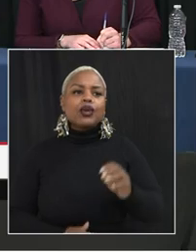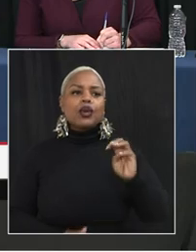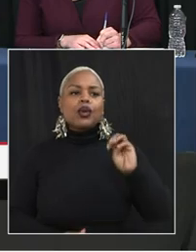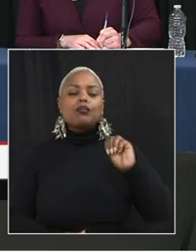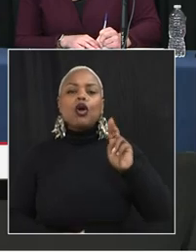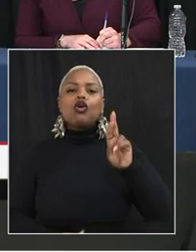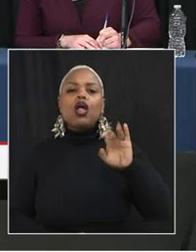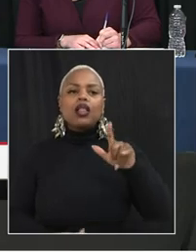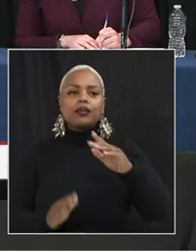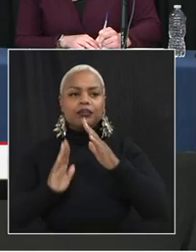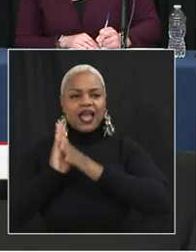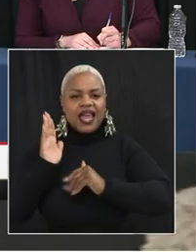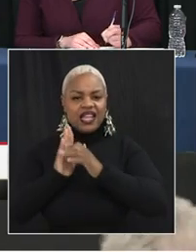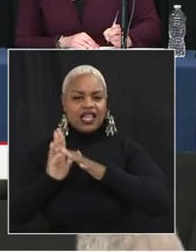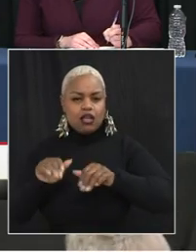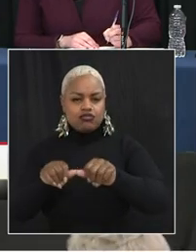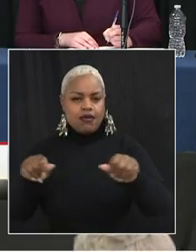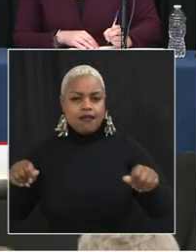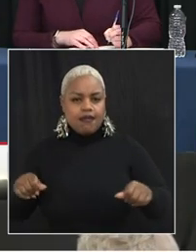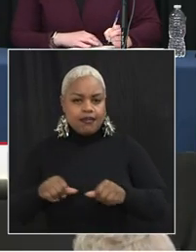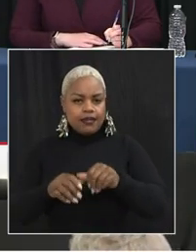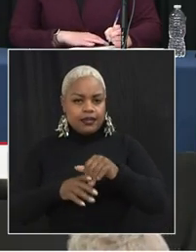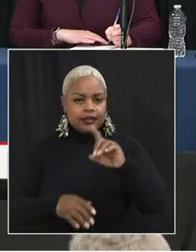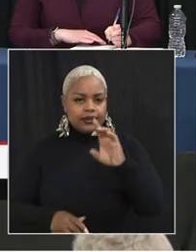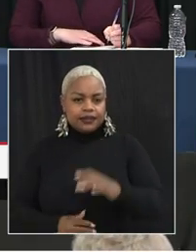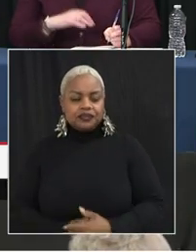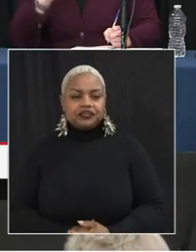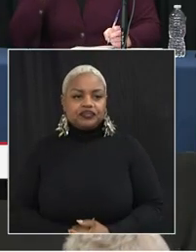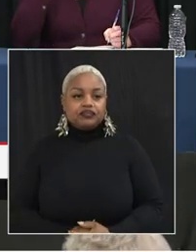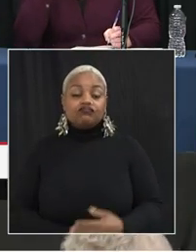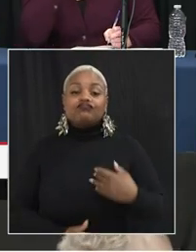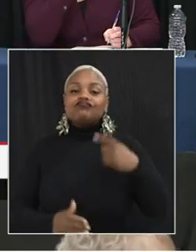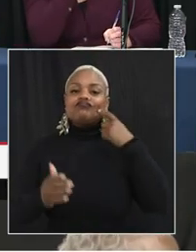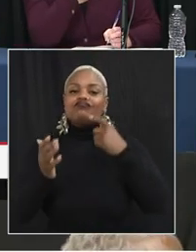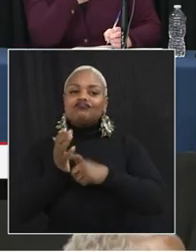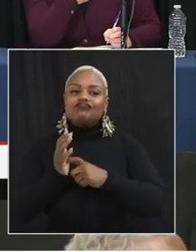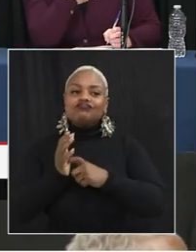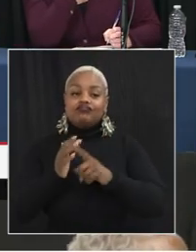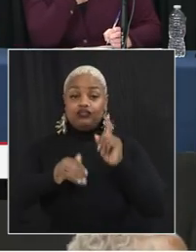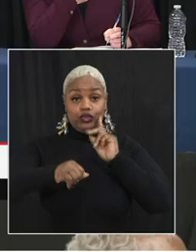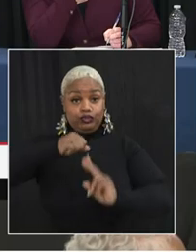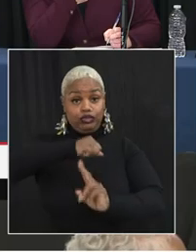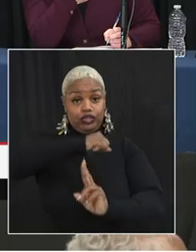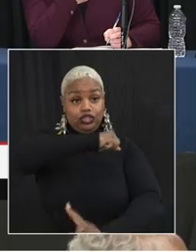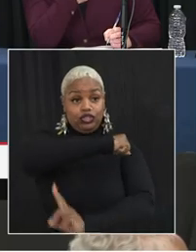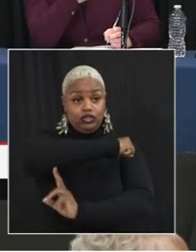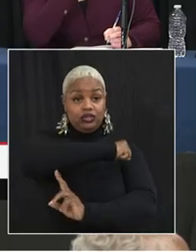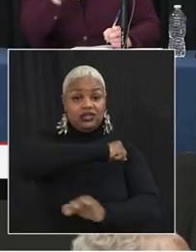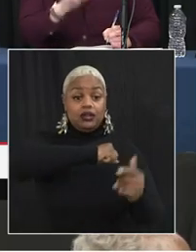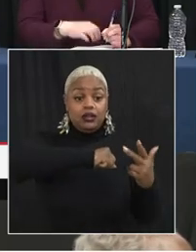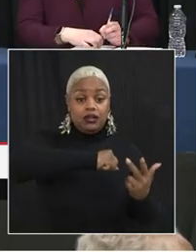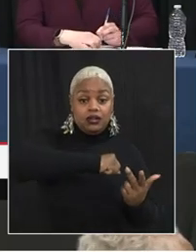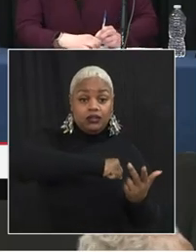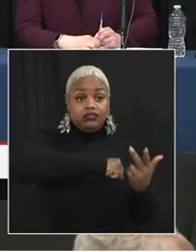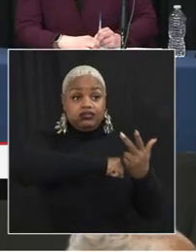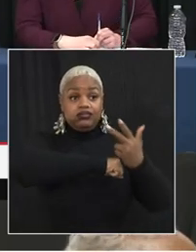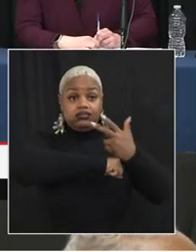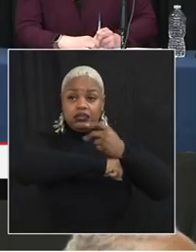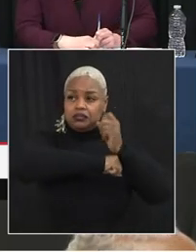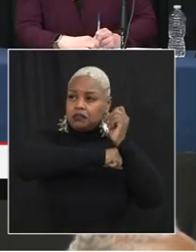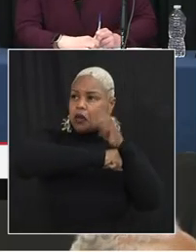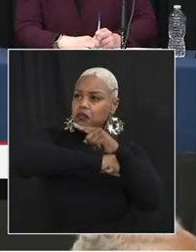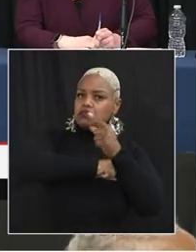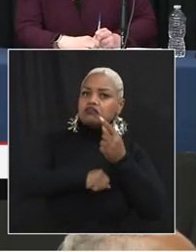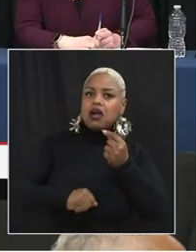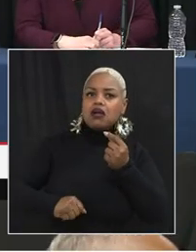that as you come over the Sousa Bridge, there is a small, like